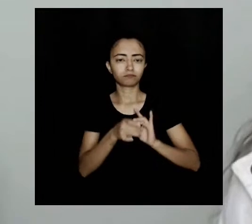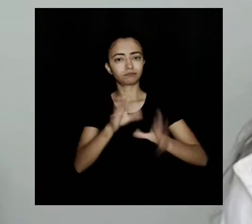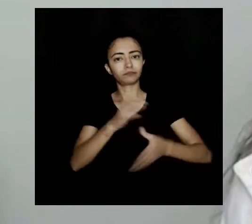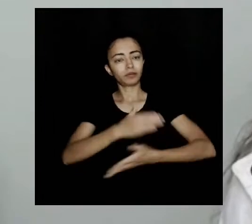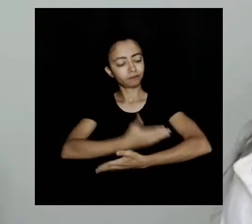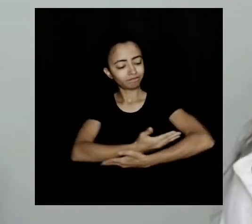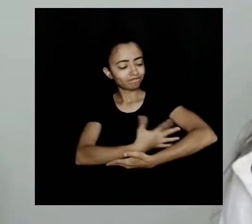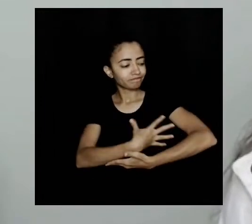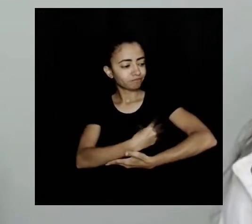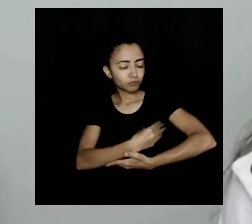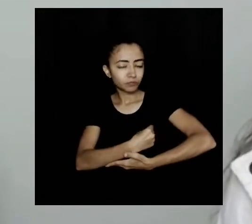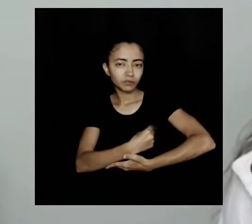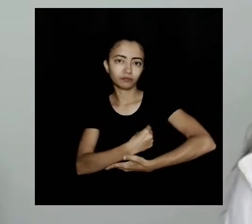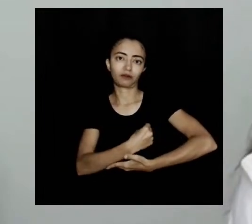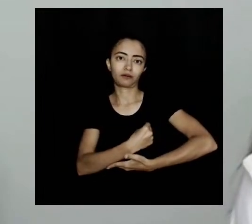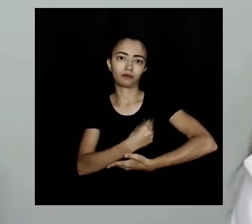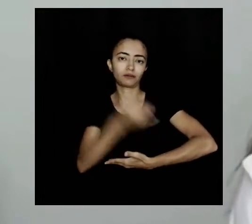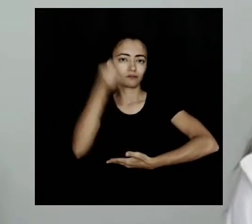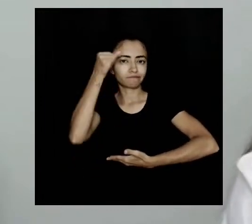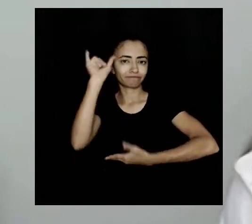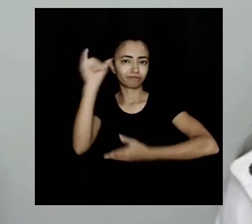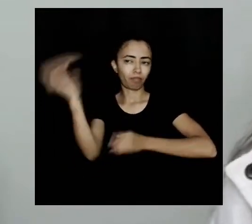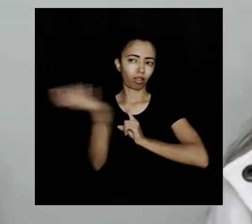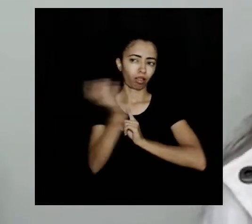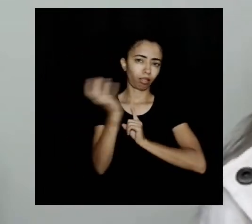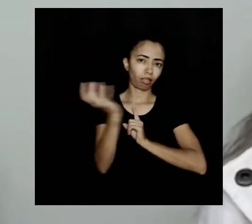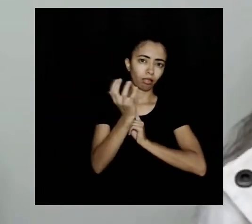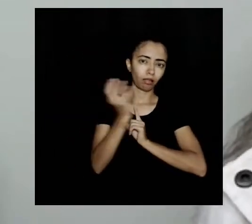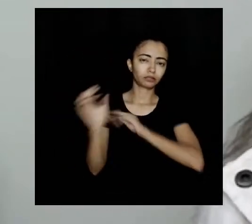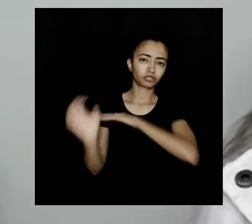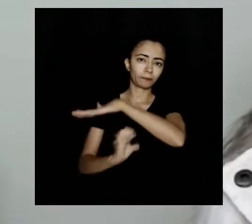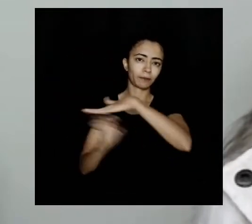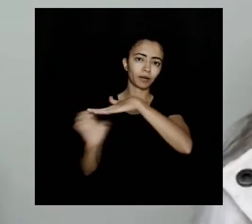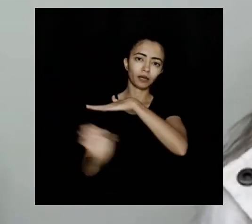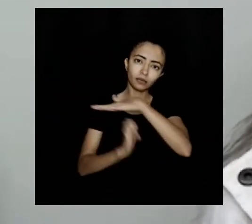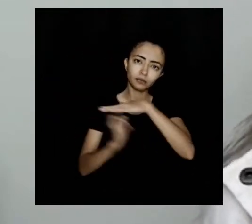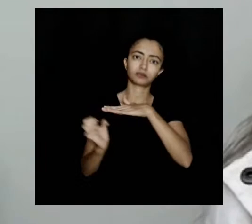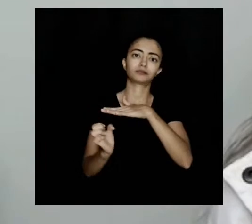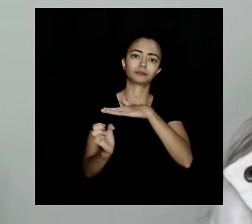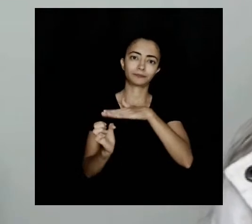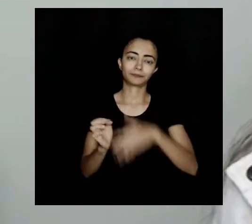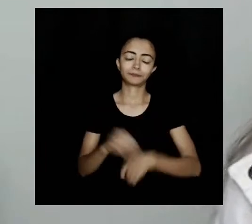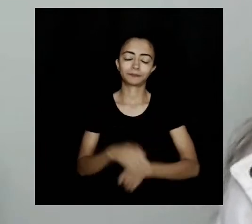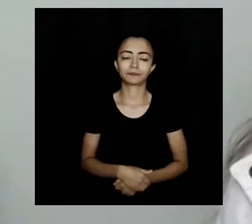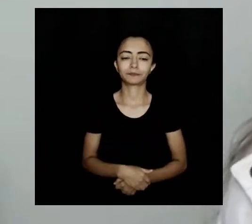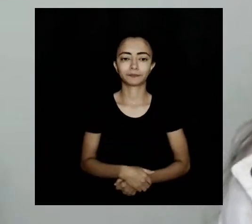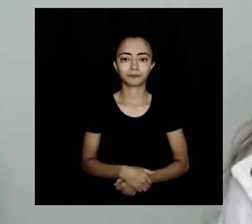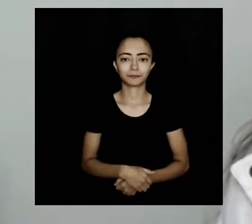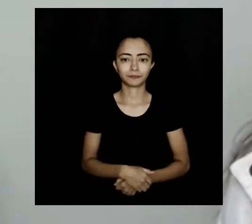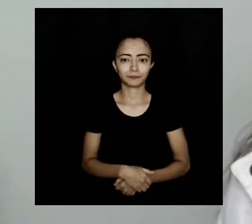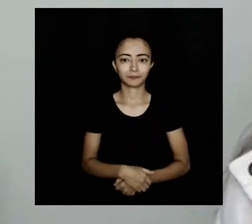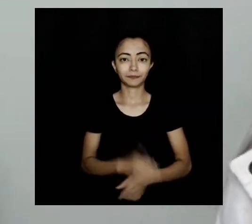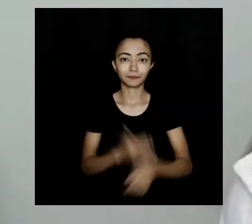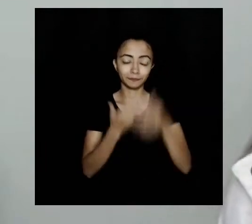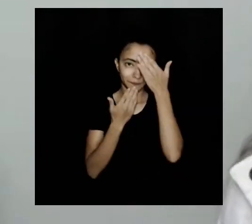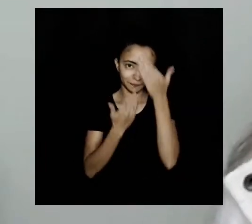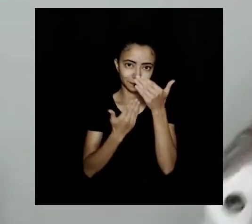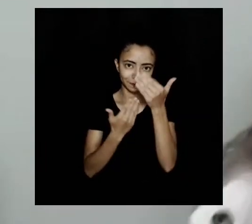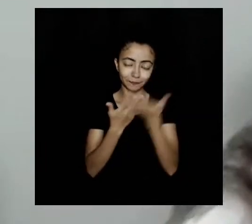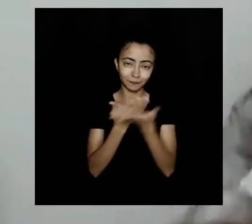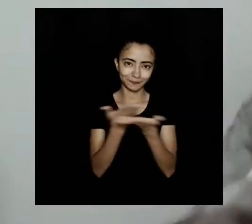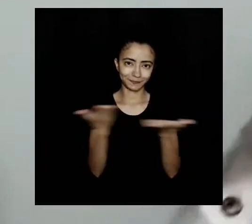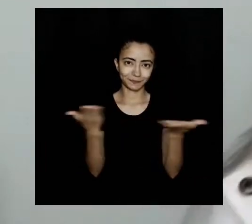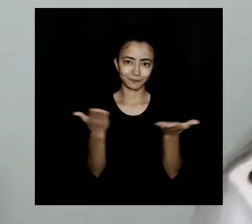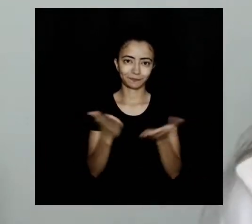feed her baby free from all interferences from the industry and free from